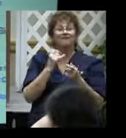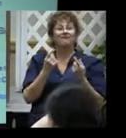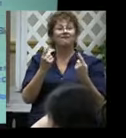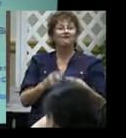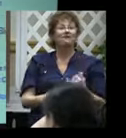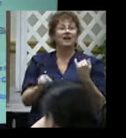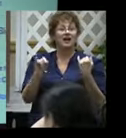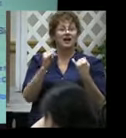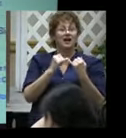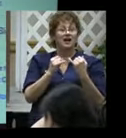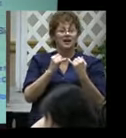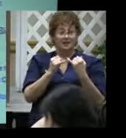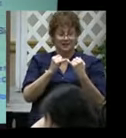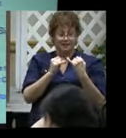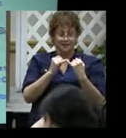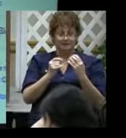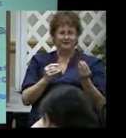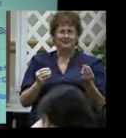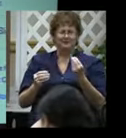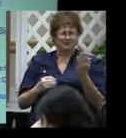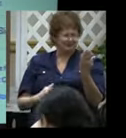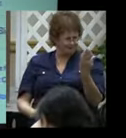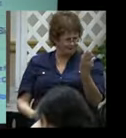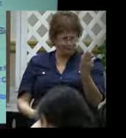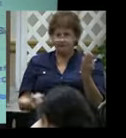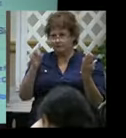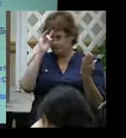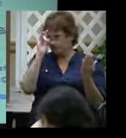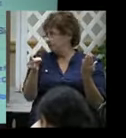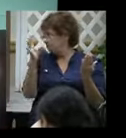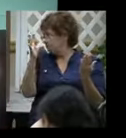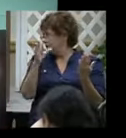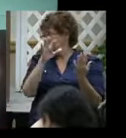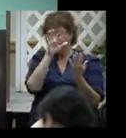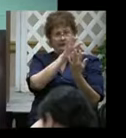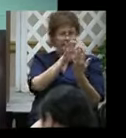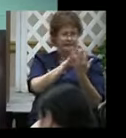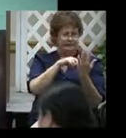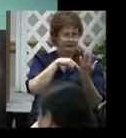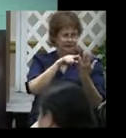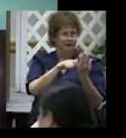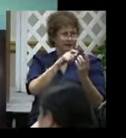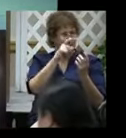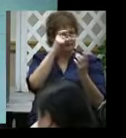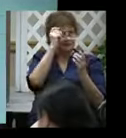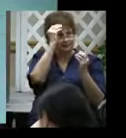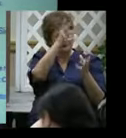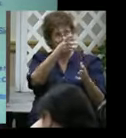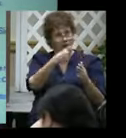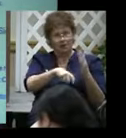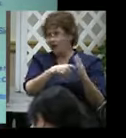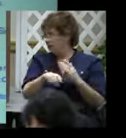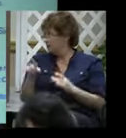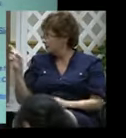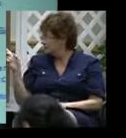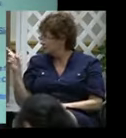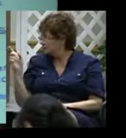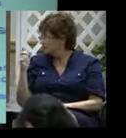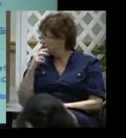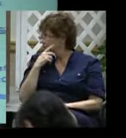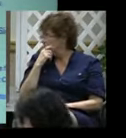given a document and it looks horrible when I have to give an estimate on the cost, but I was lucky recently